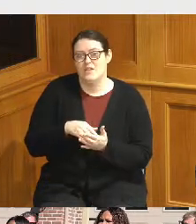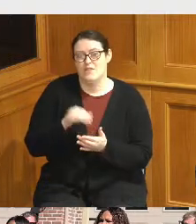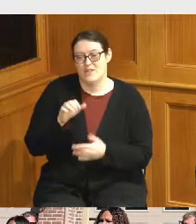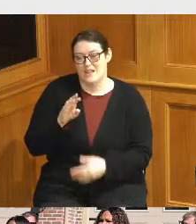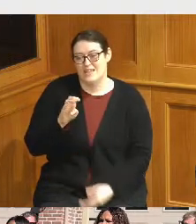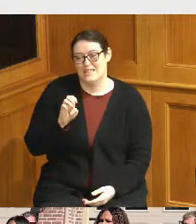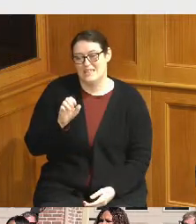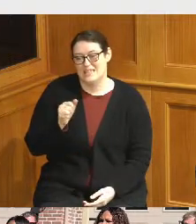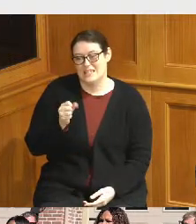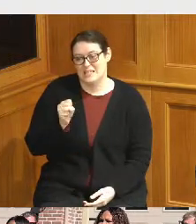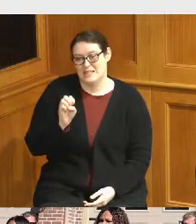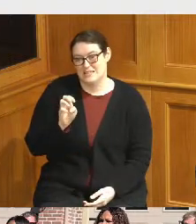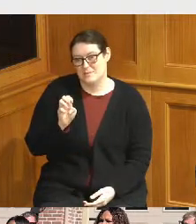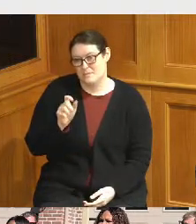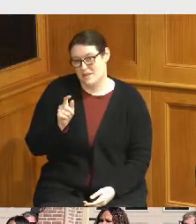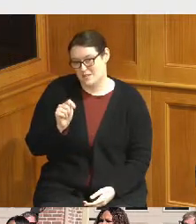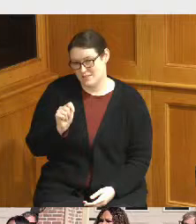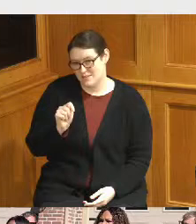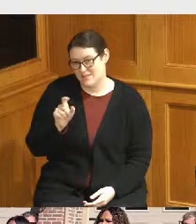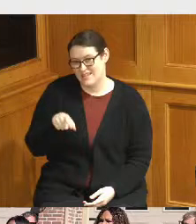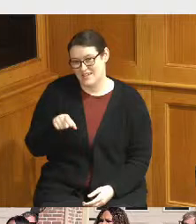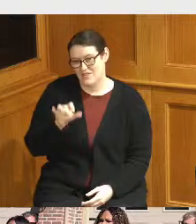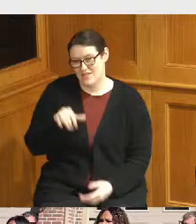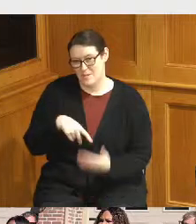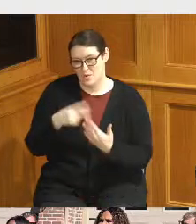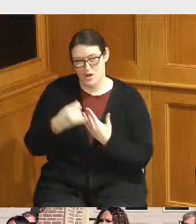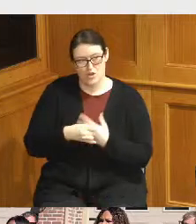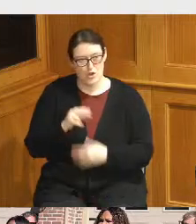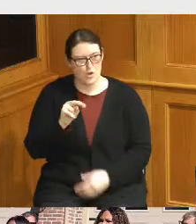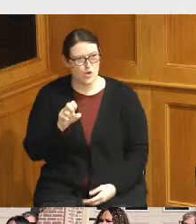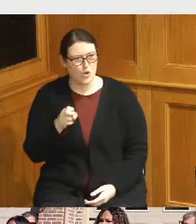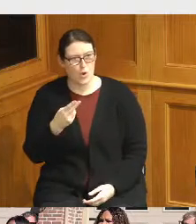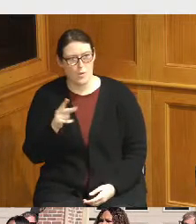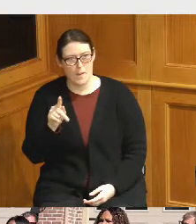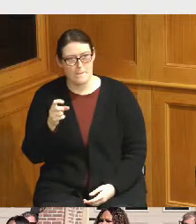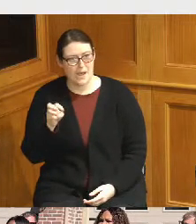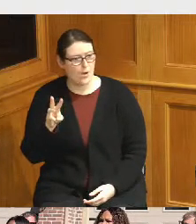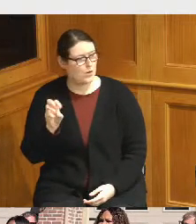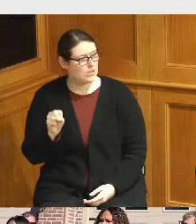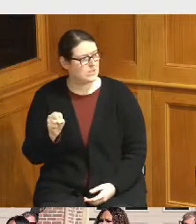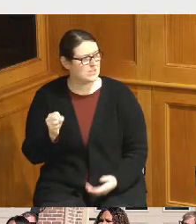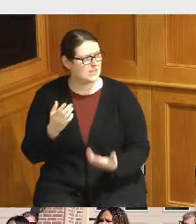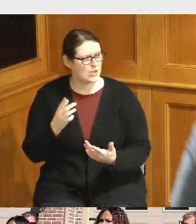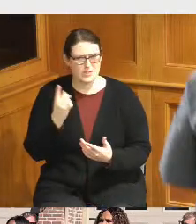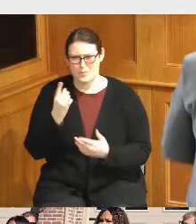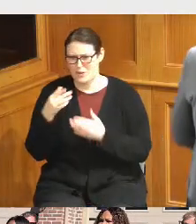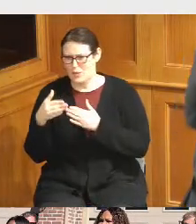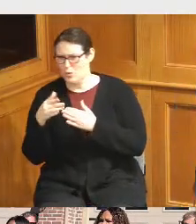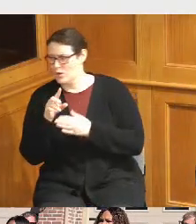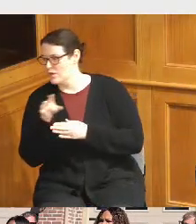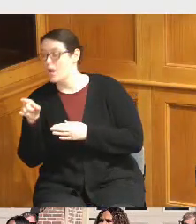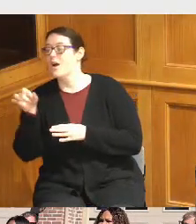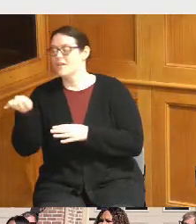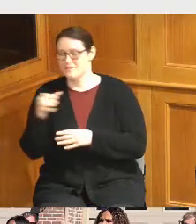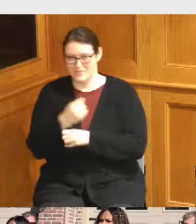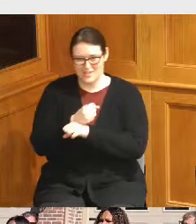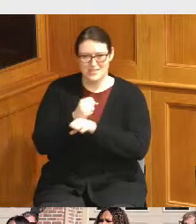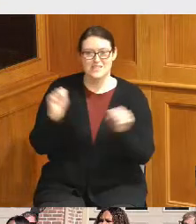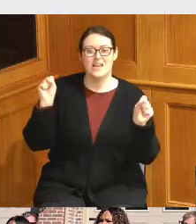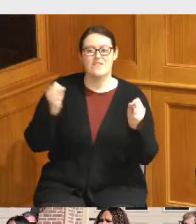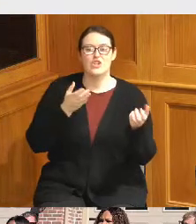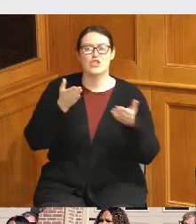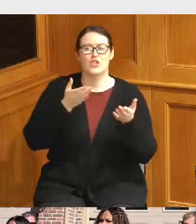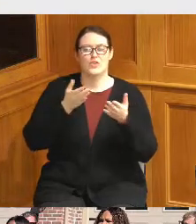easements for this project. And Noah Powers is here. I think he's over here in the corner. He's a safety service director with Norwood. If